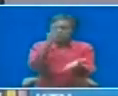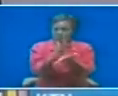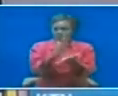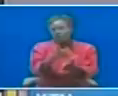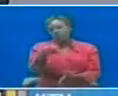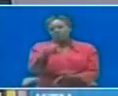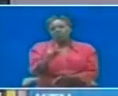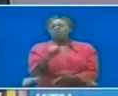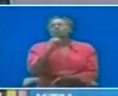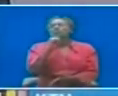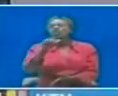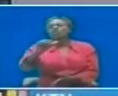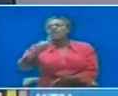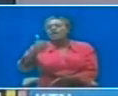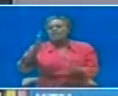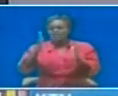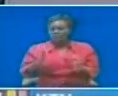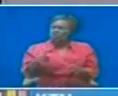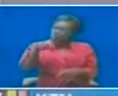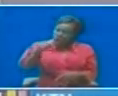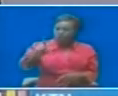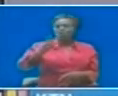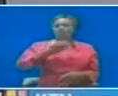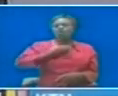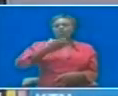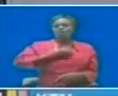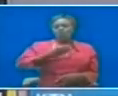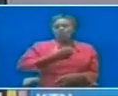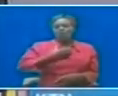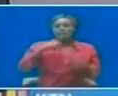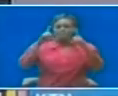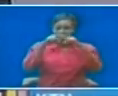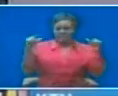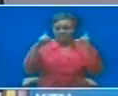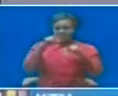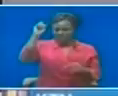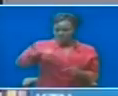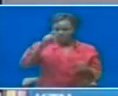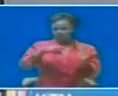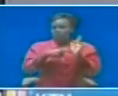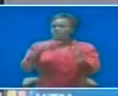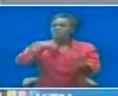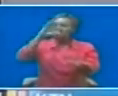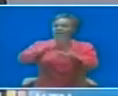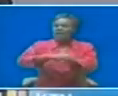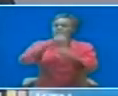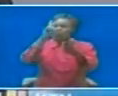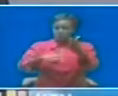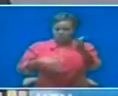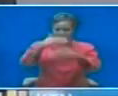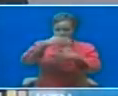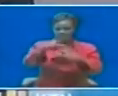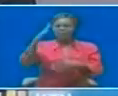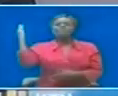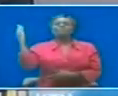your real message, not anybody else's message. You have to express goodwill. The audience wants to know, what will I get after this particular